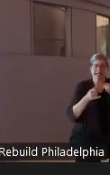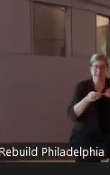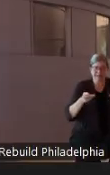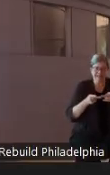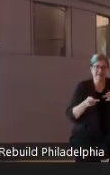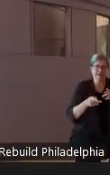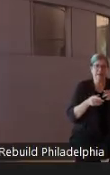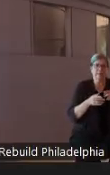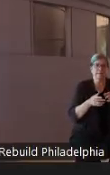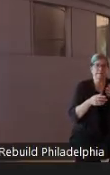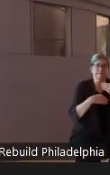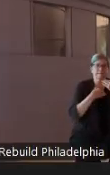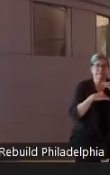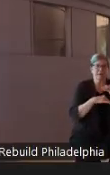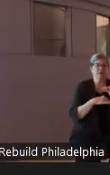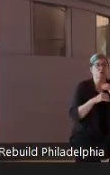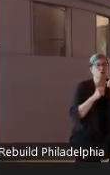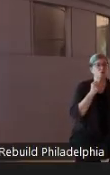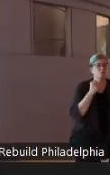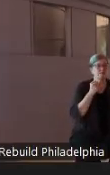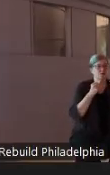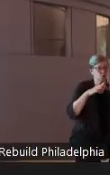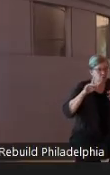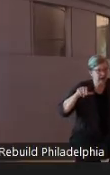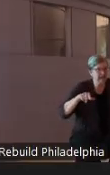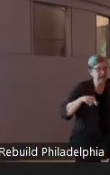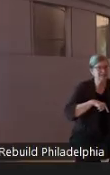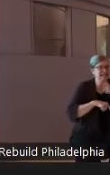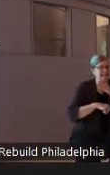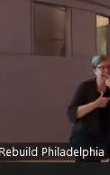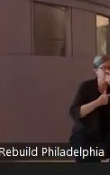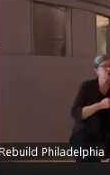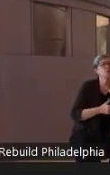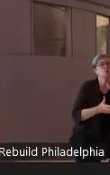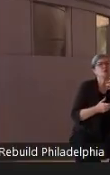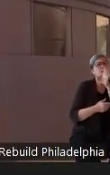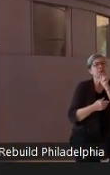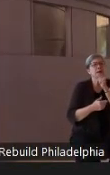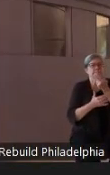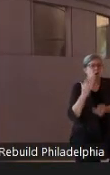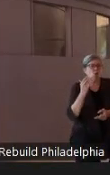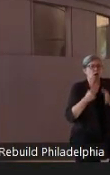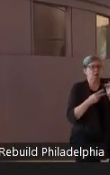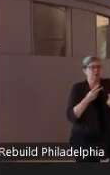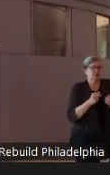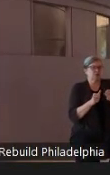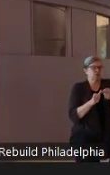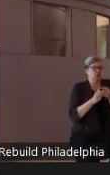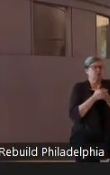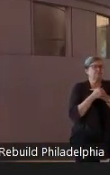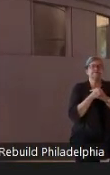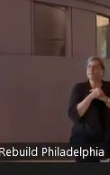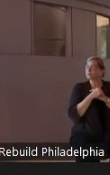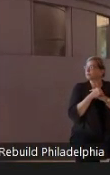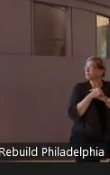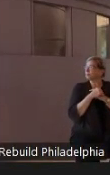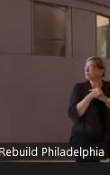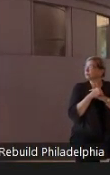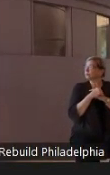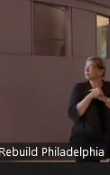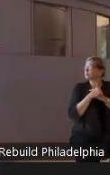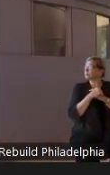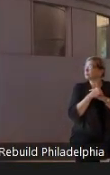needs and interests. So I'm going to talk about both options first together before we go back